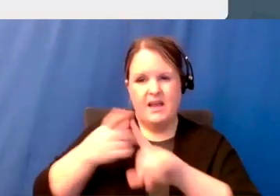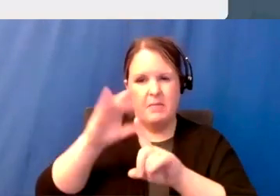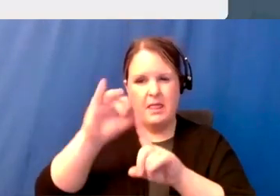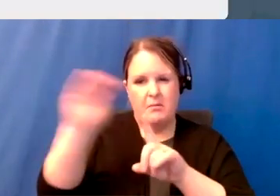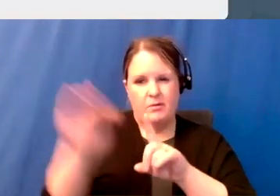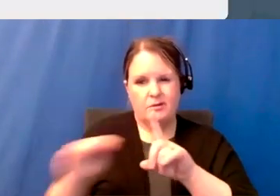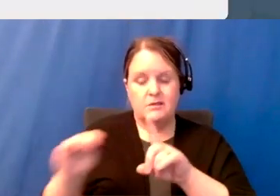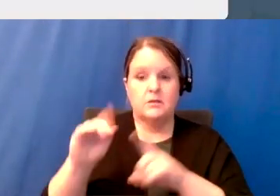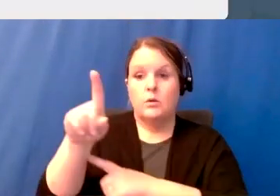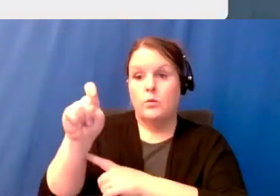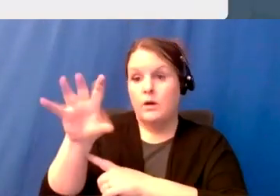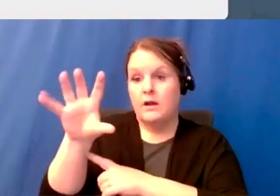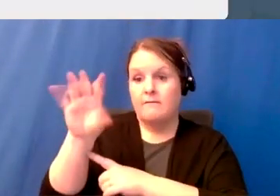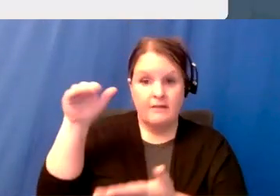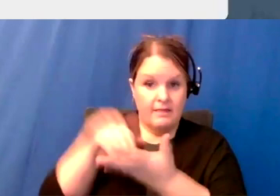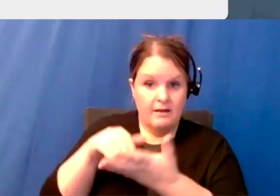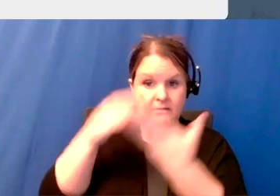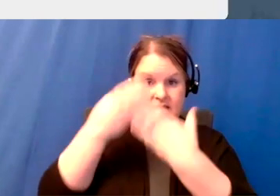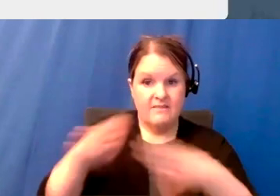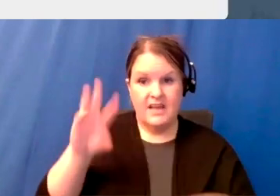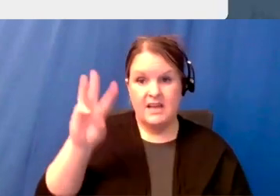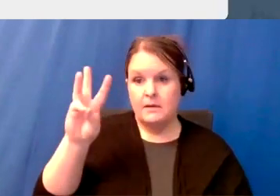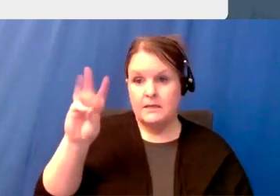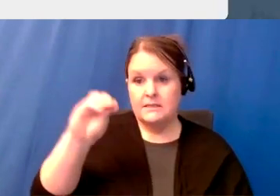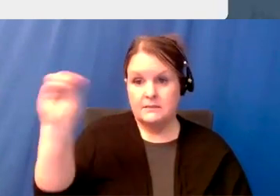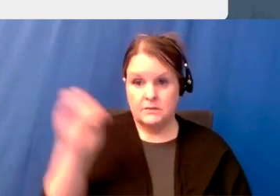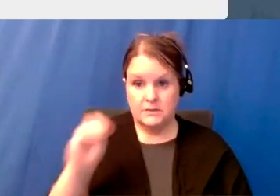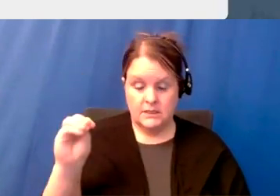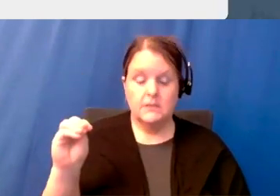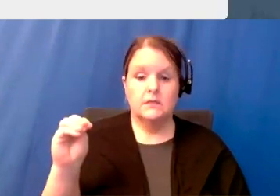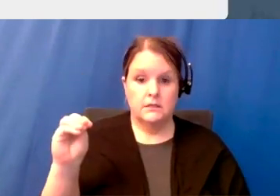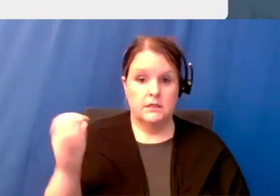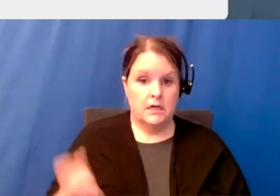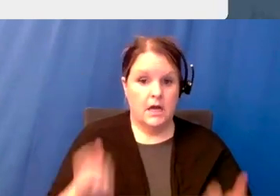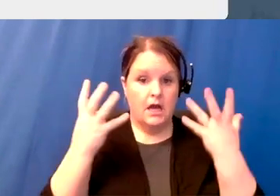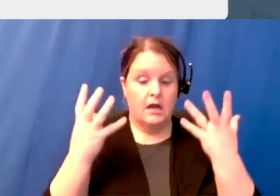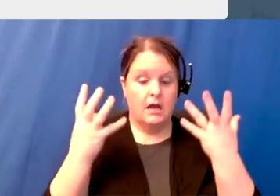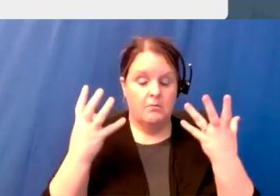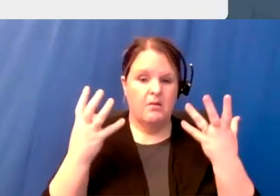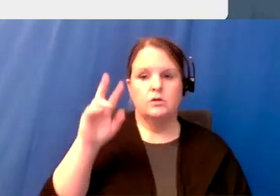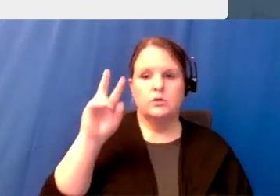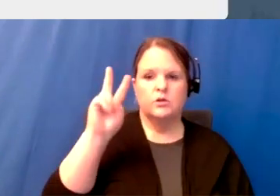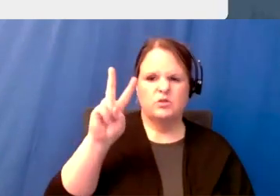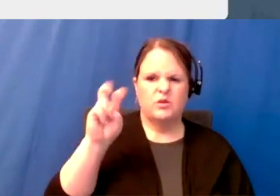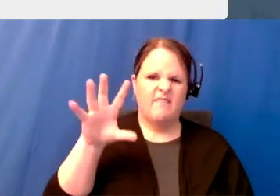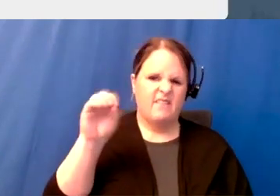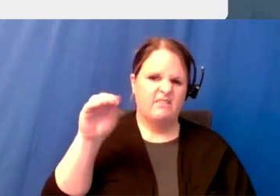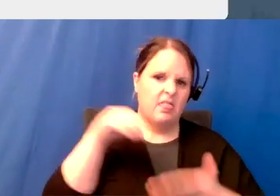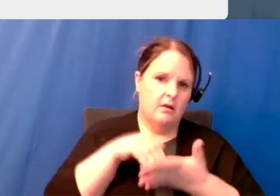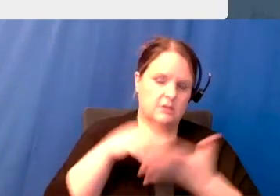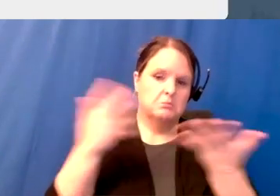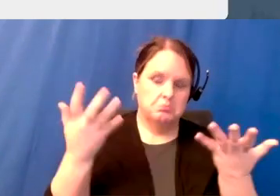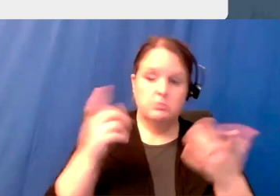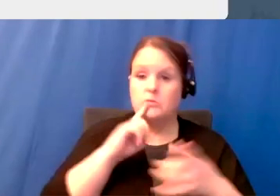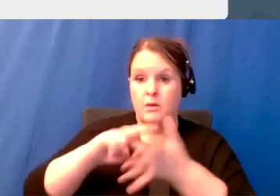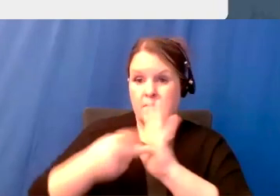do 150,000 divided by 60%, which would give you $250,000. So essentially what that means is they're